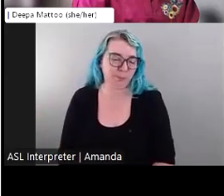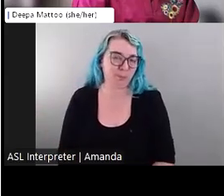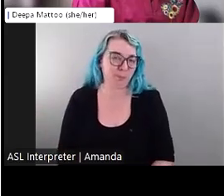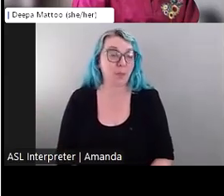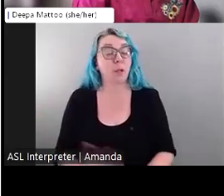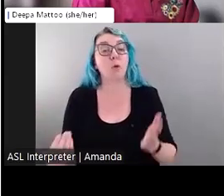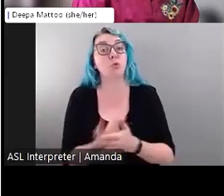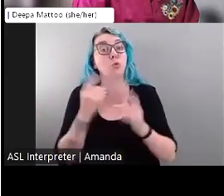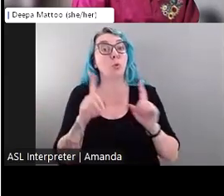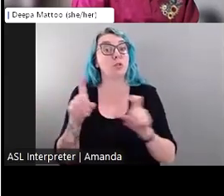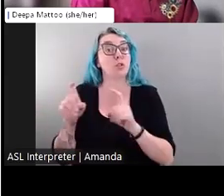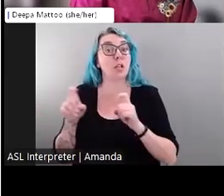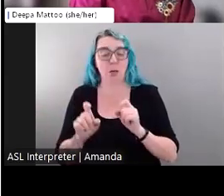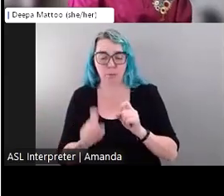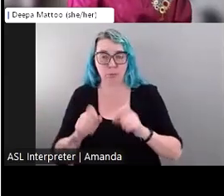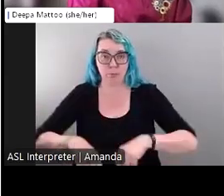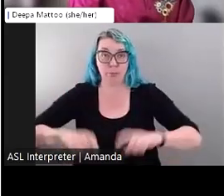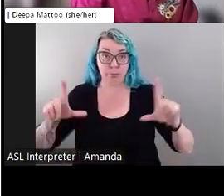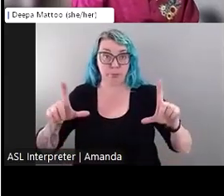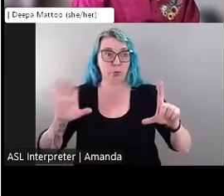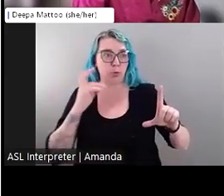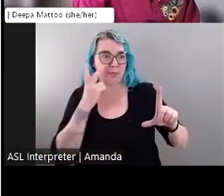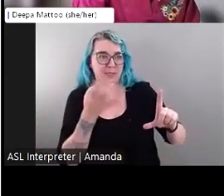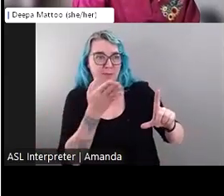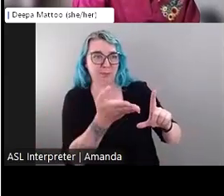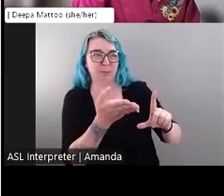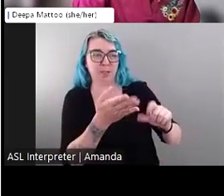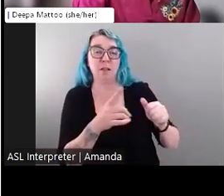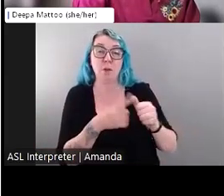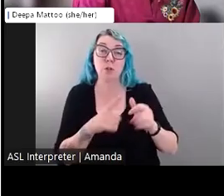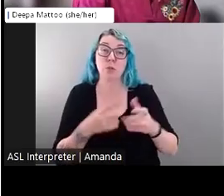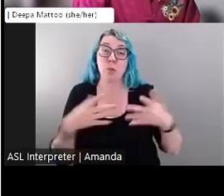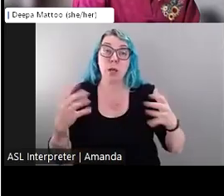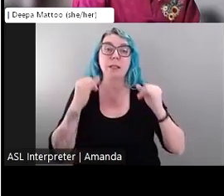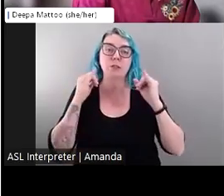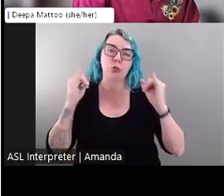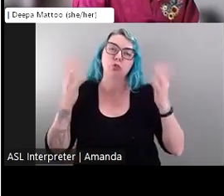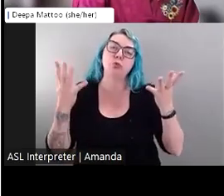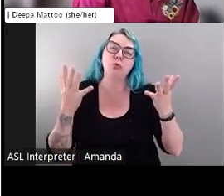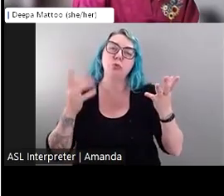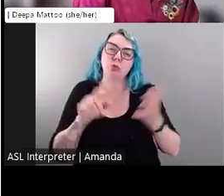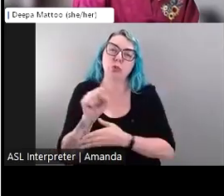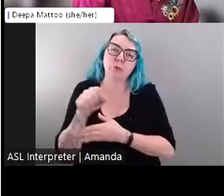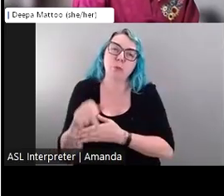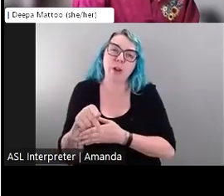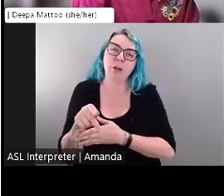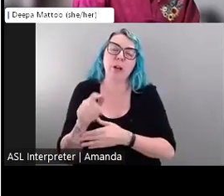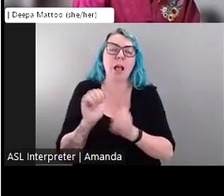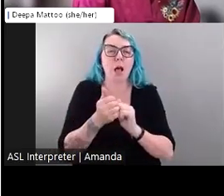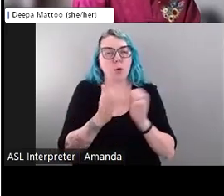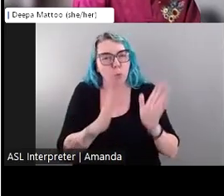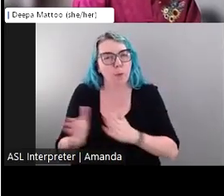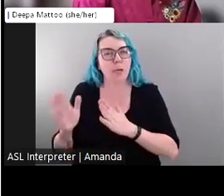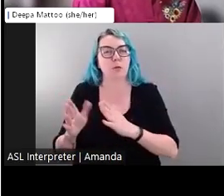see at the top there's some instructions for service providers on how to use the questionnaire, as well as how to prepare themselves and